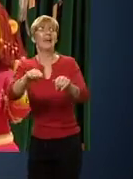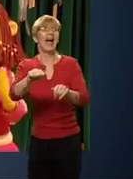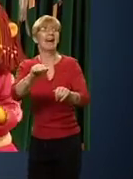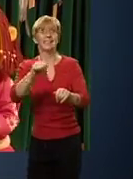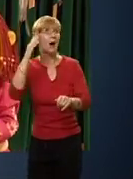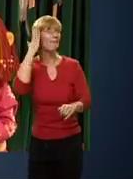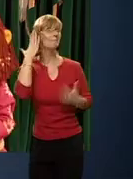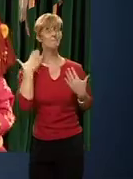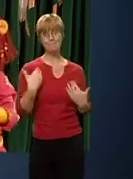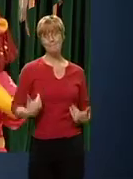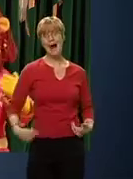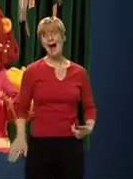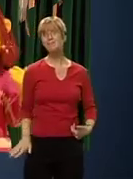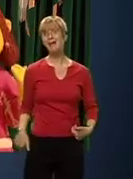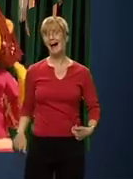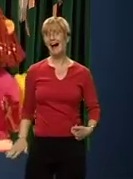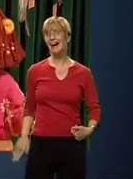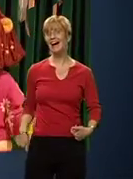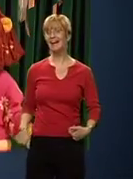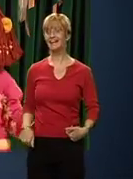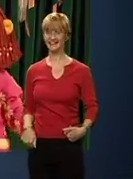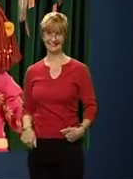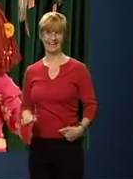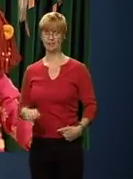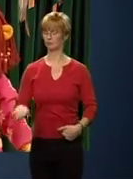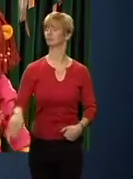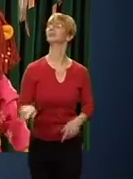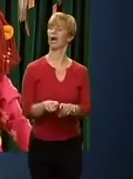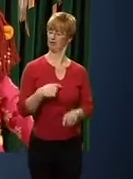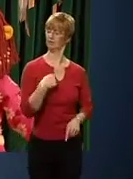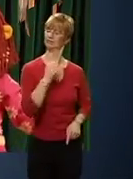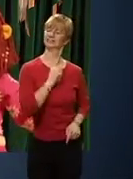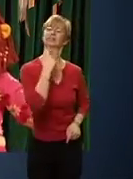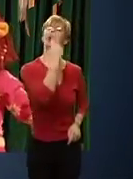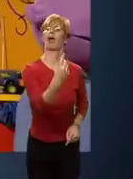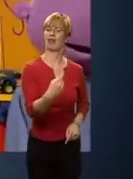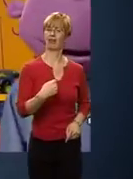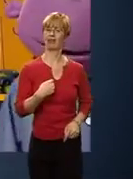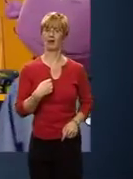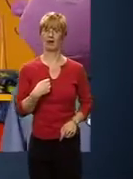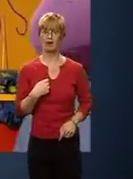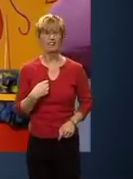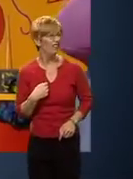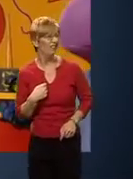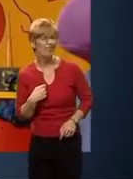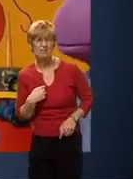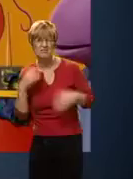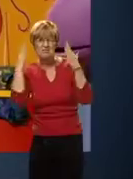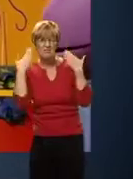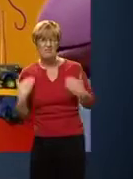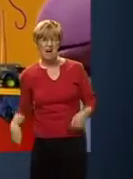Oh, of course. It's a mermaid. I was going to say that. Mermaids?